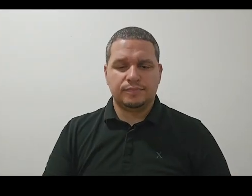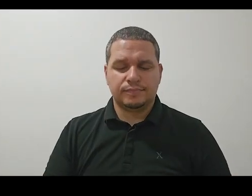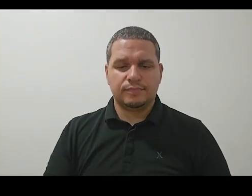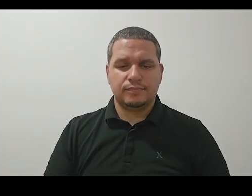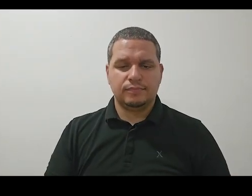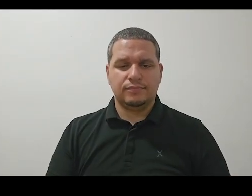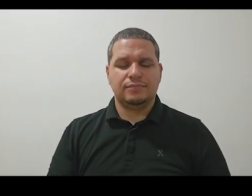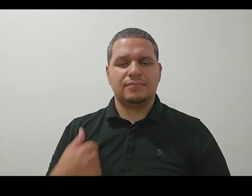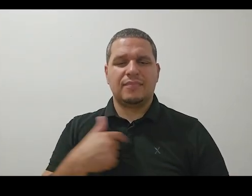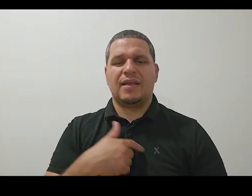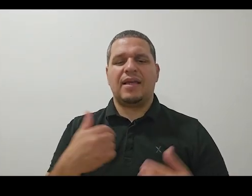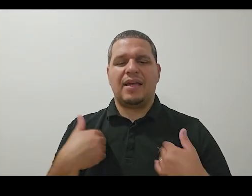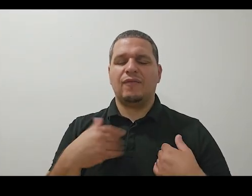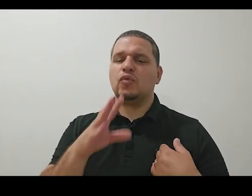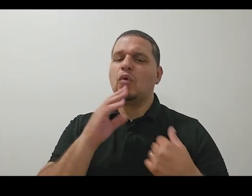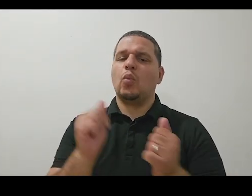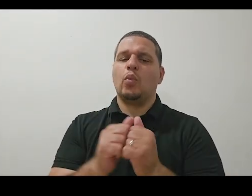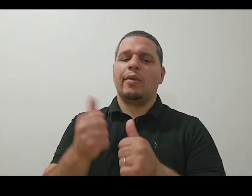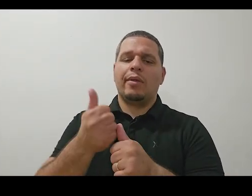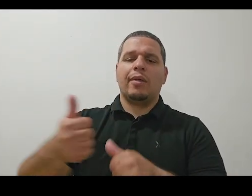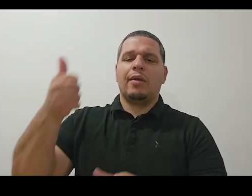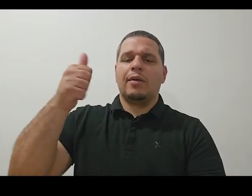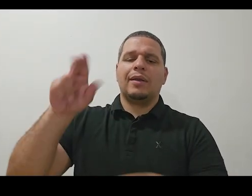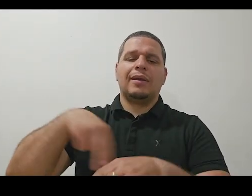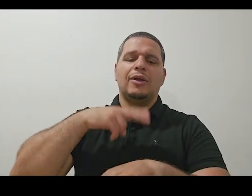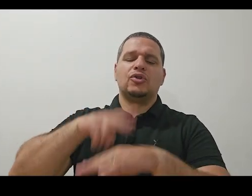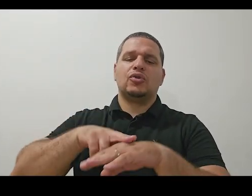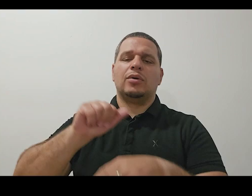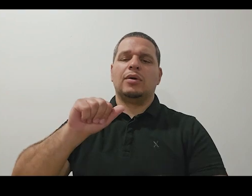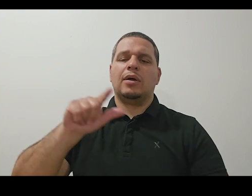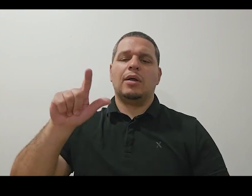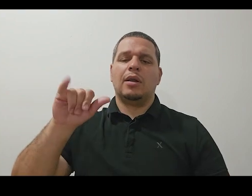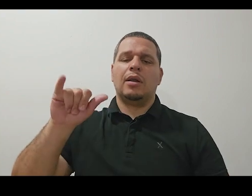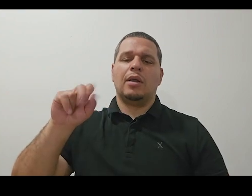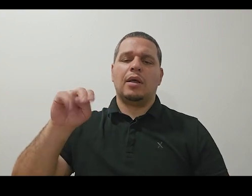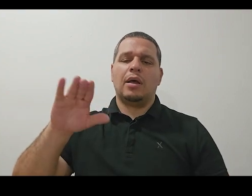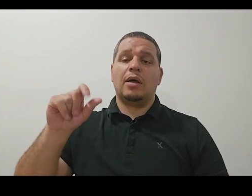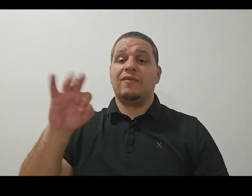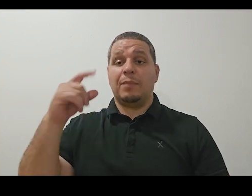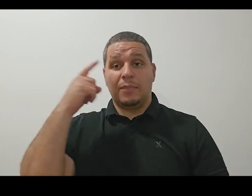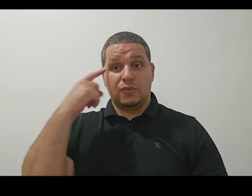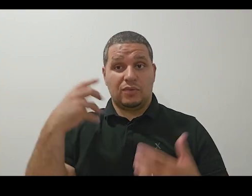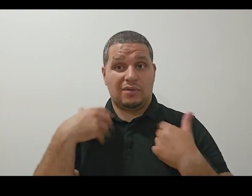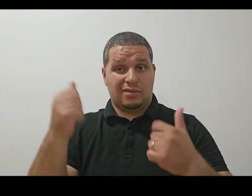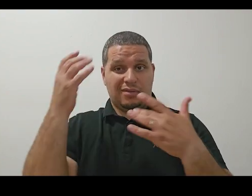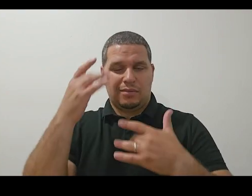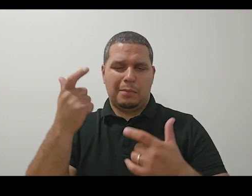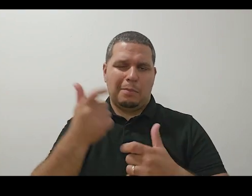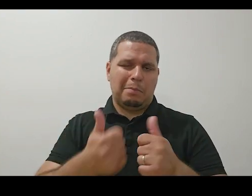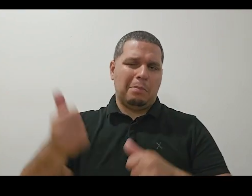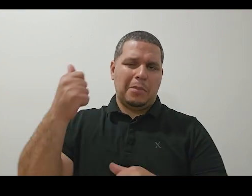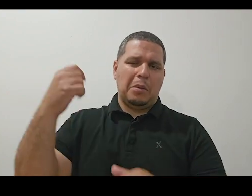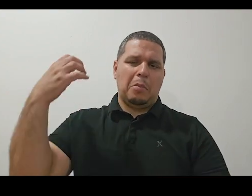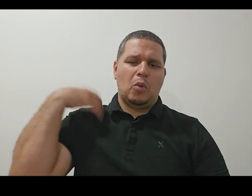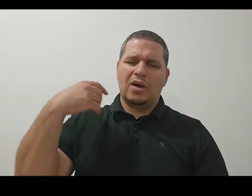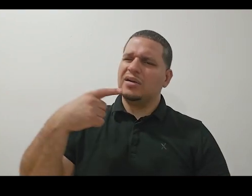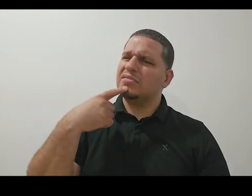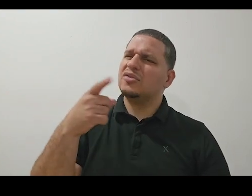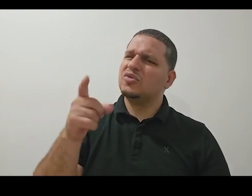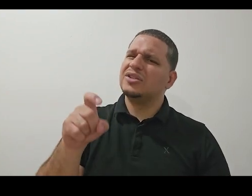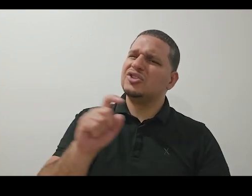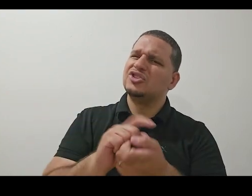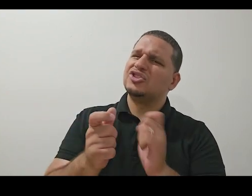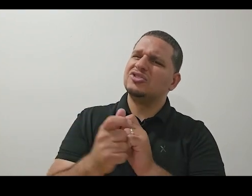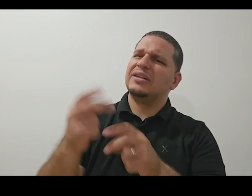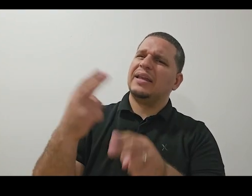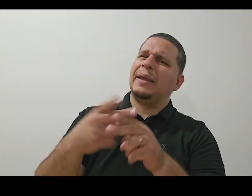about. I mean, I even had a talk with the head of the National Alliance of Mental Illness, right? The big boss. And I